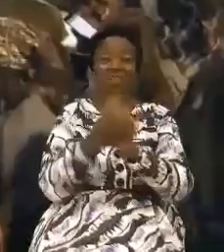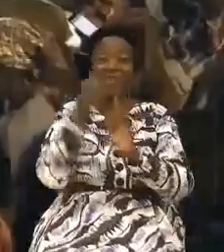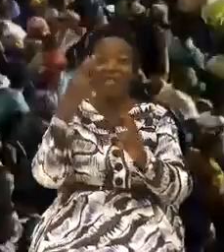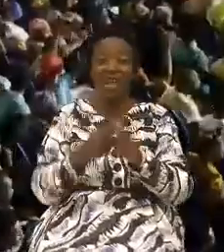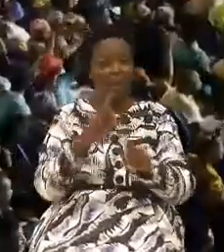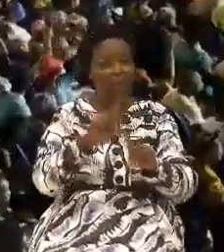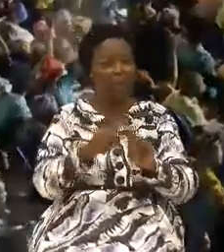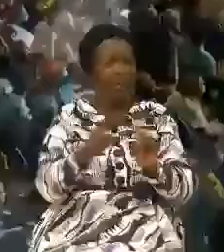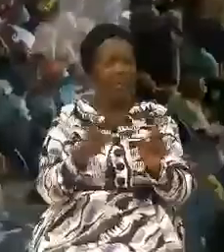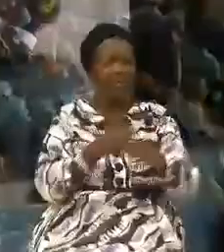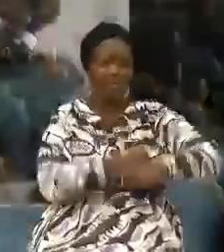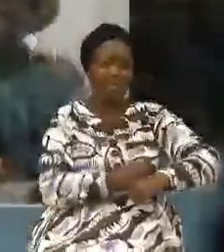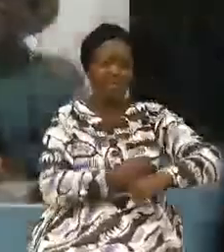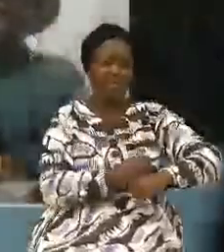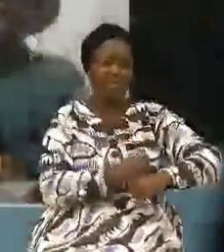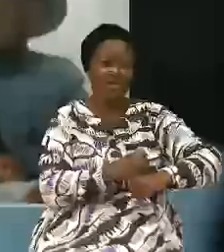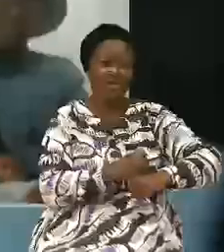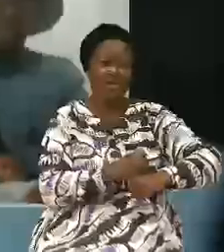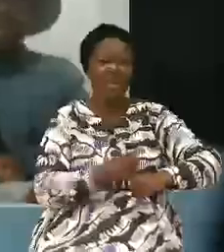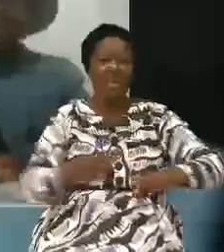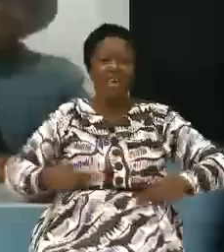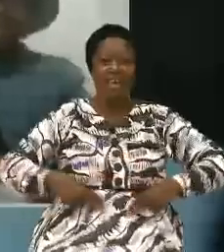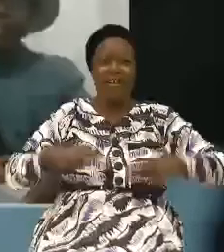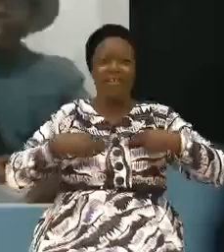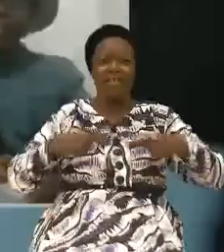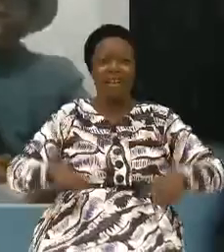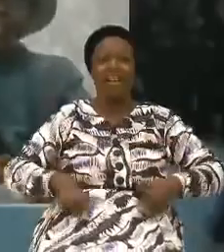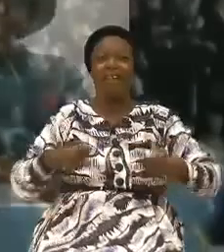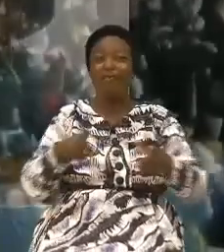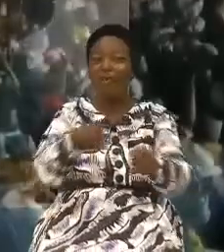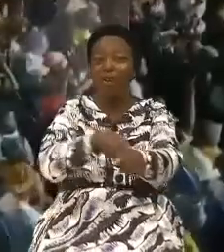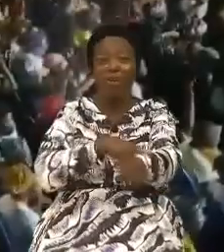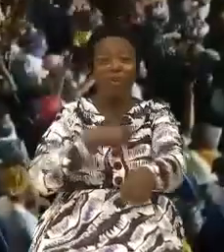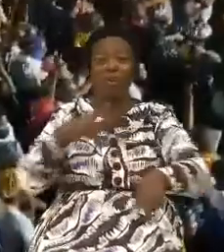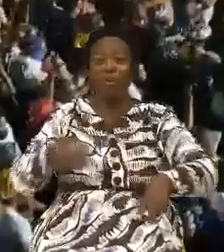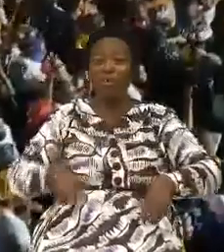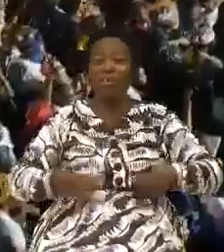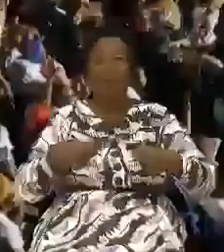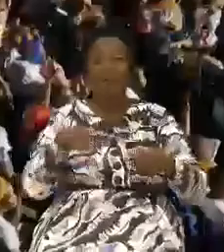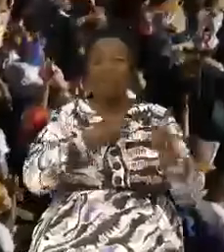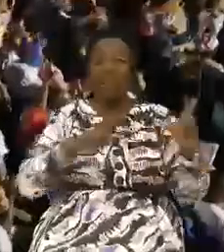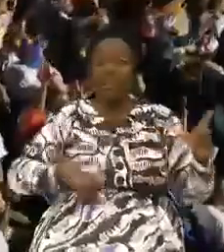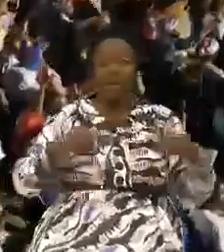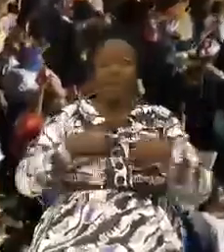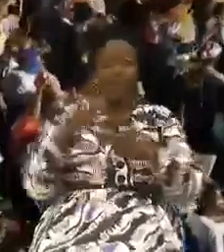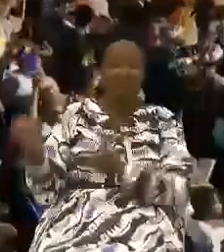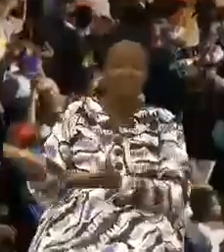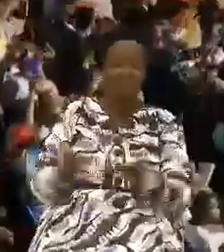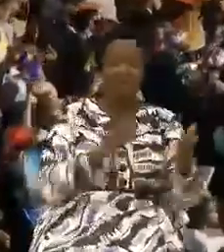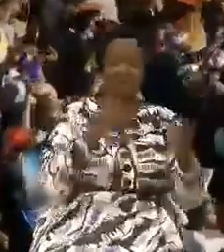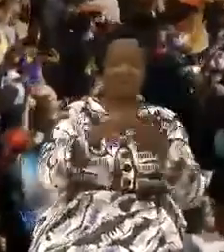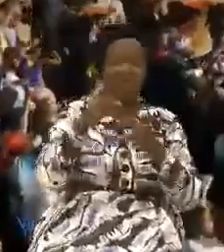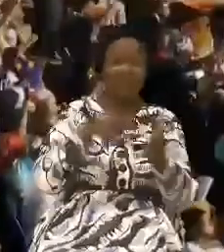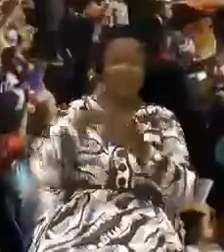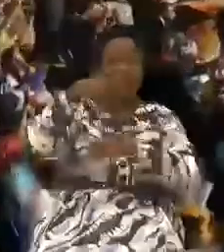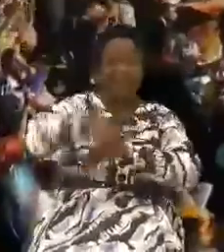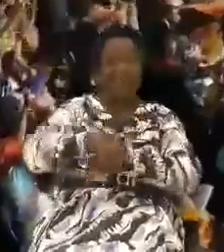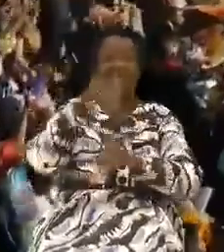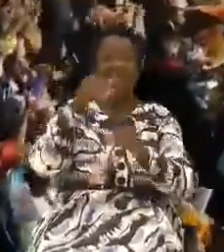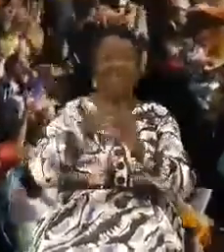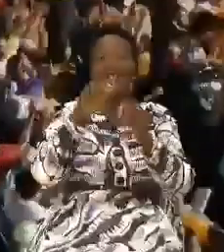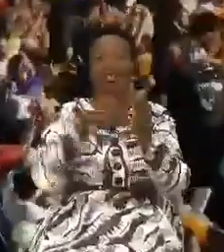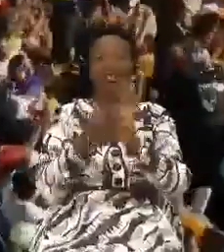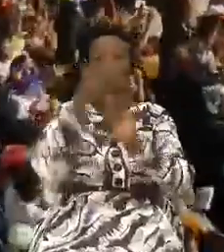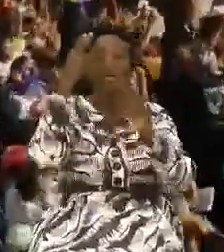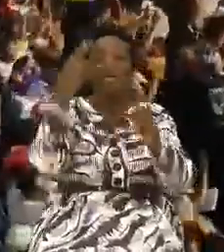security, healthy life, long life, the Lord has brought to you tonight in Jesus'